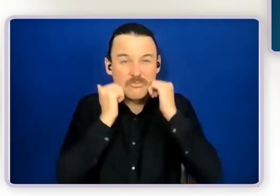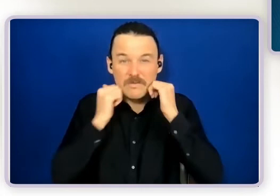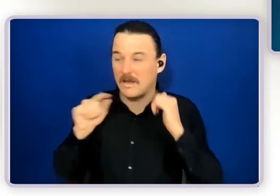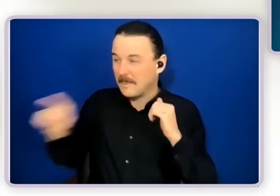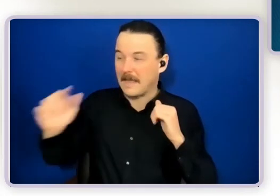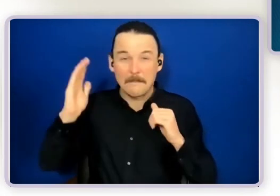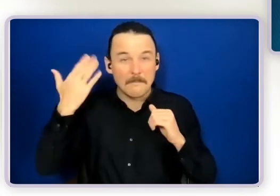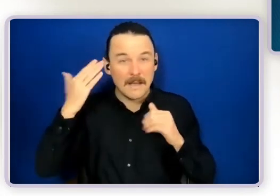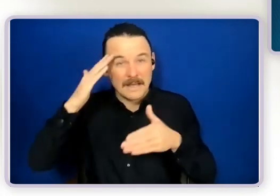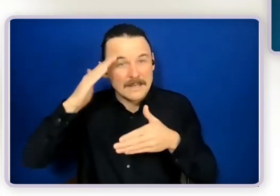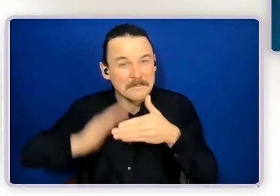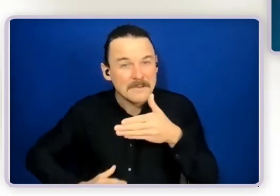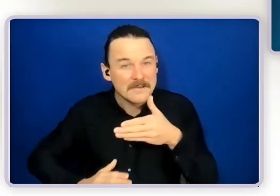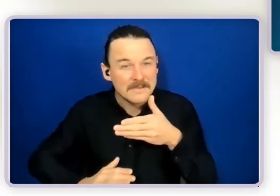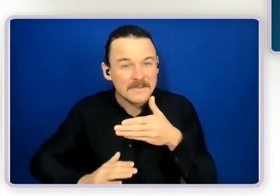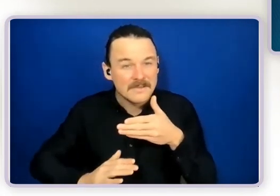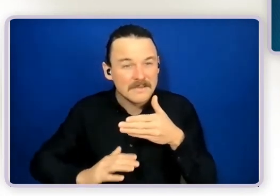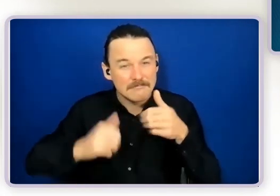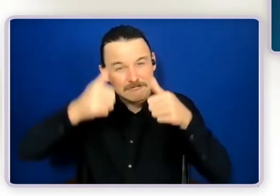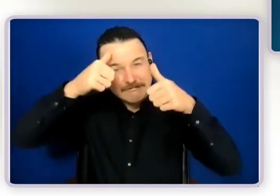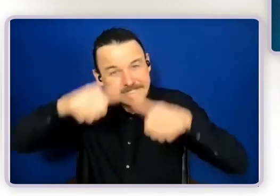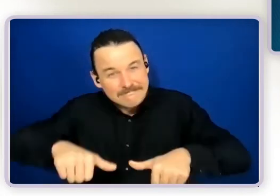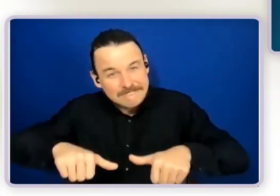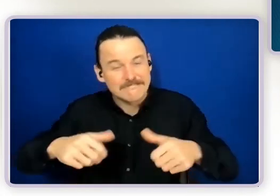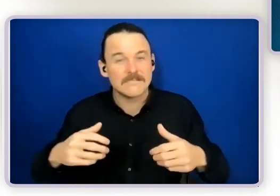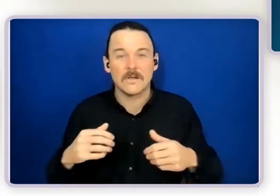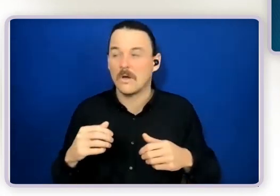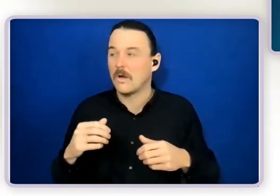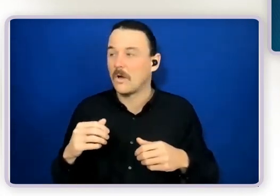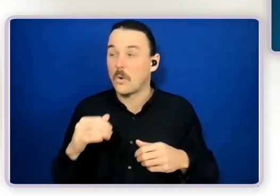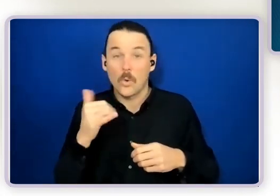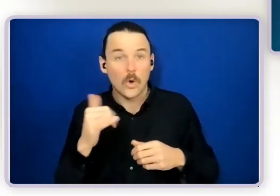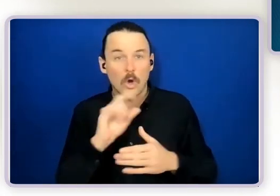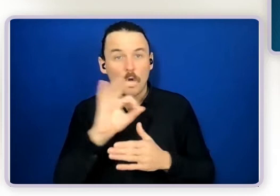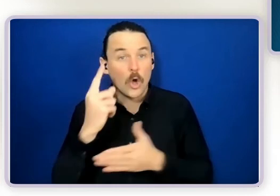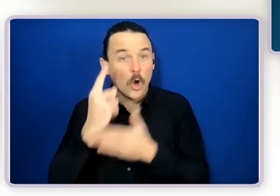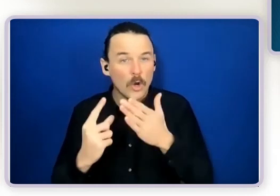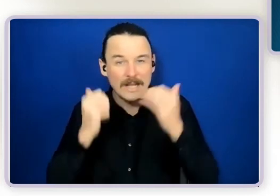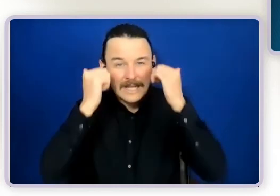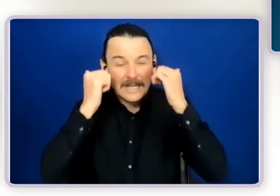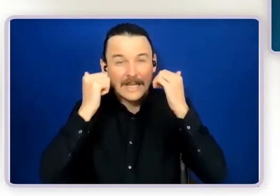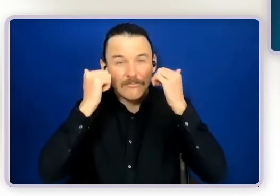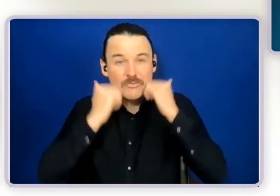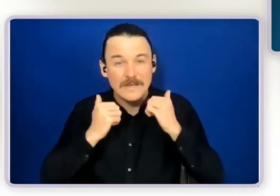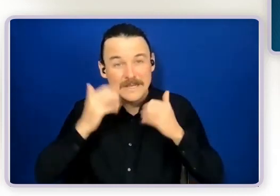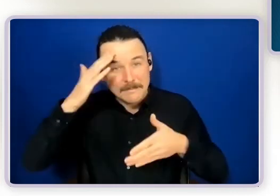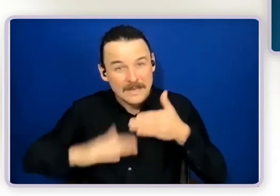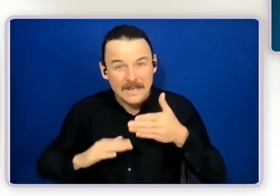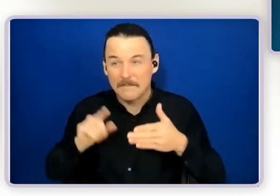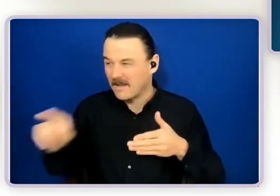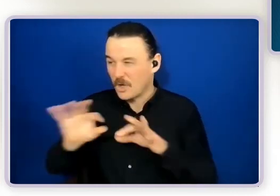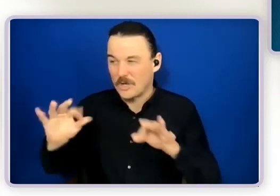experience, outcomes in this area. In other words,